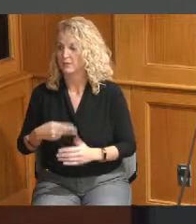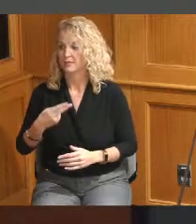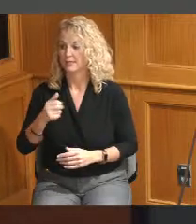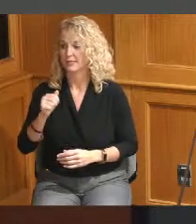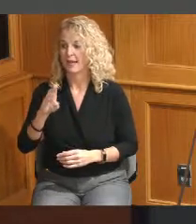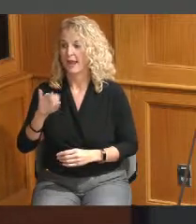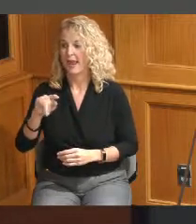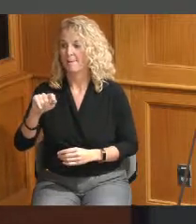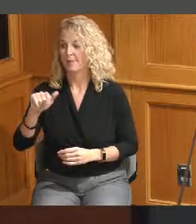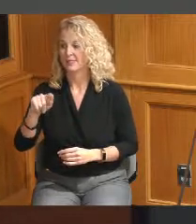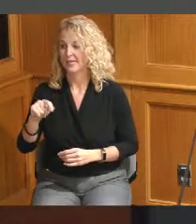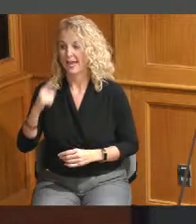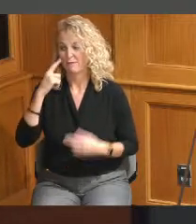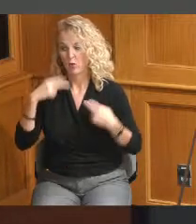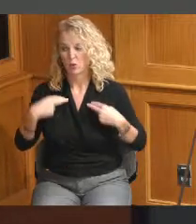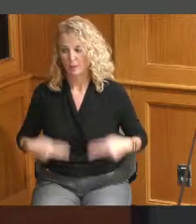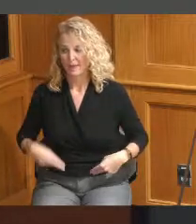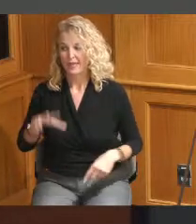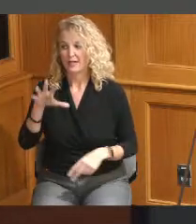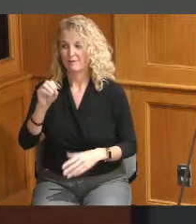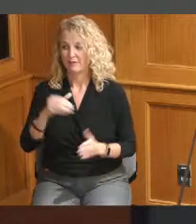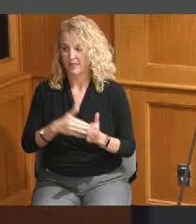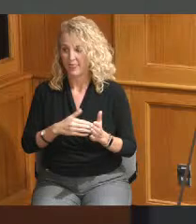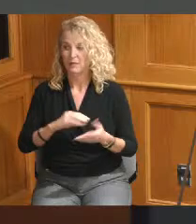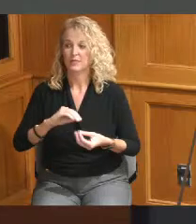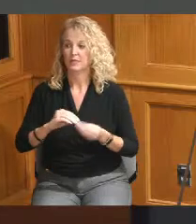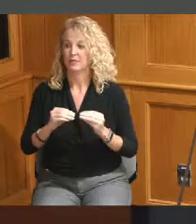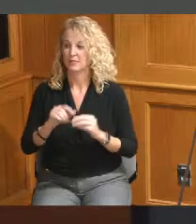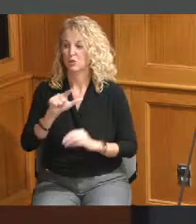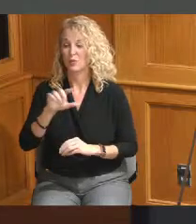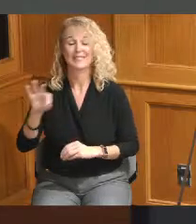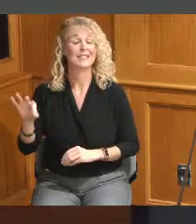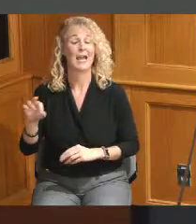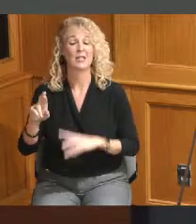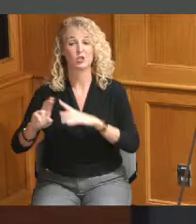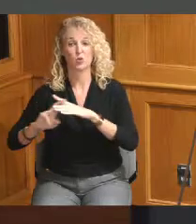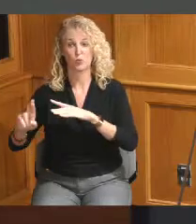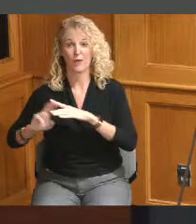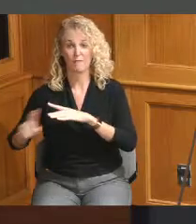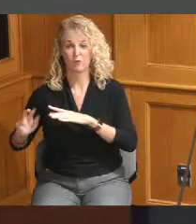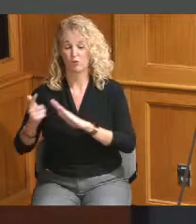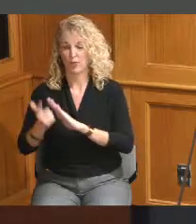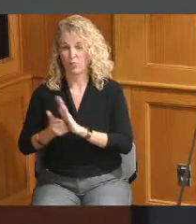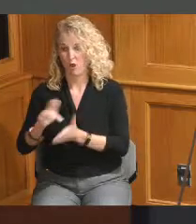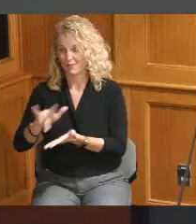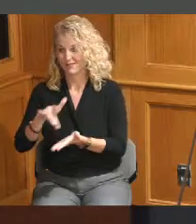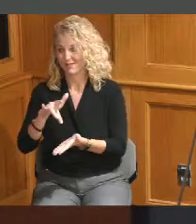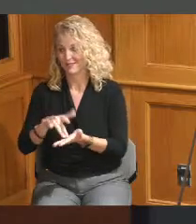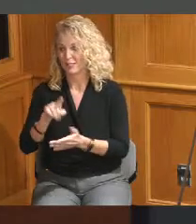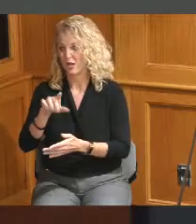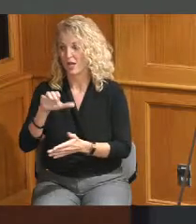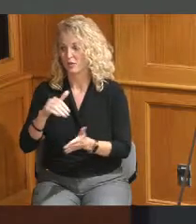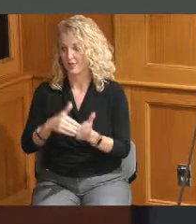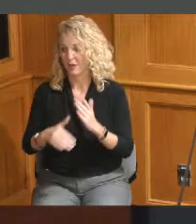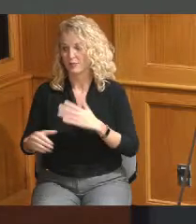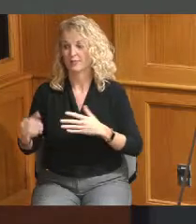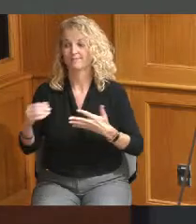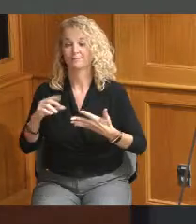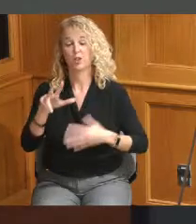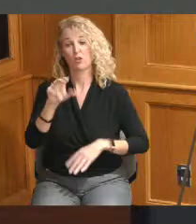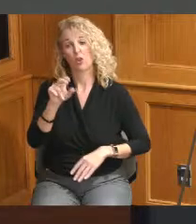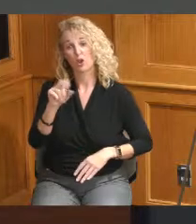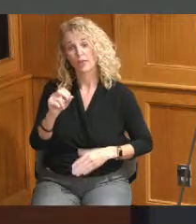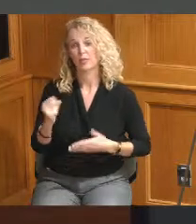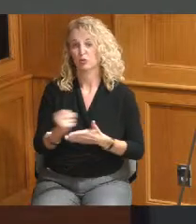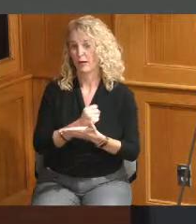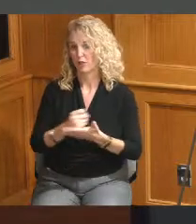Cincinnati. 29 is $100,000 to the Refugee Law Center. Item 30 is credit cards, use of credit cards at